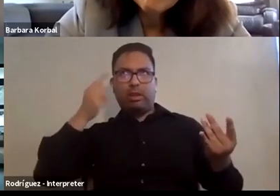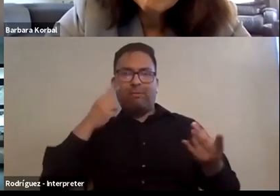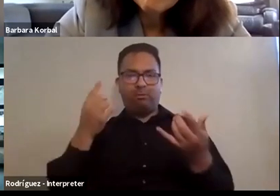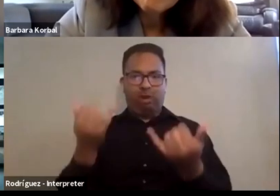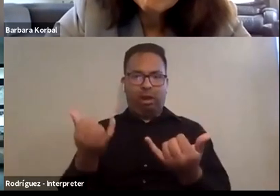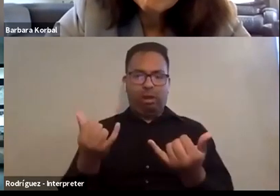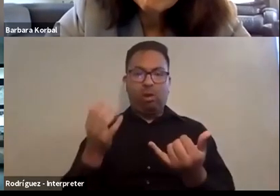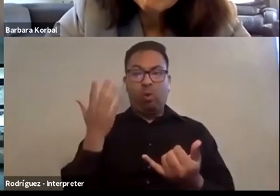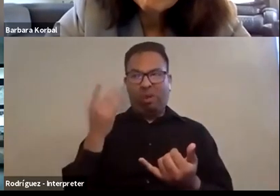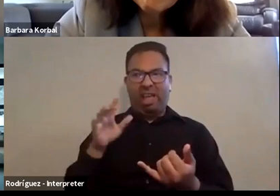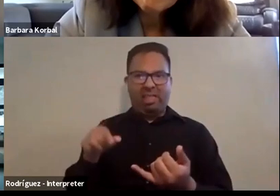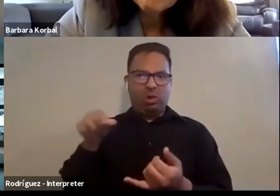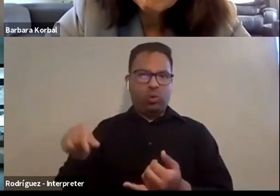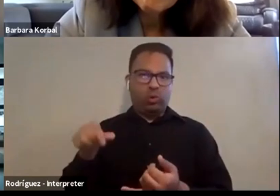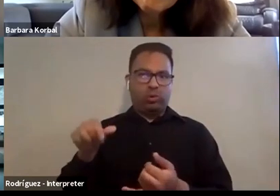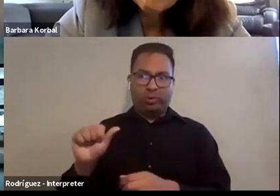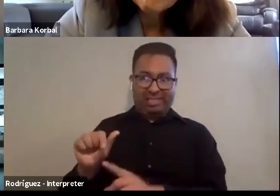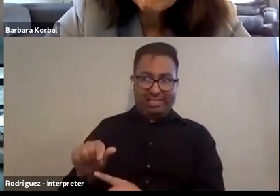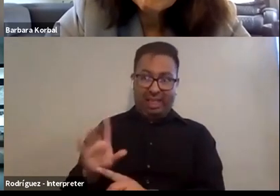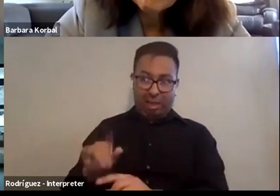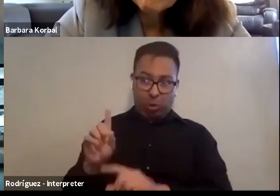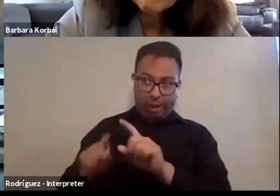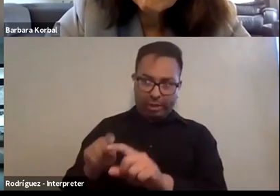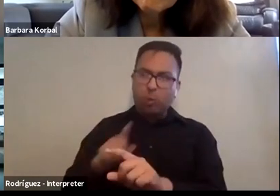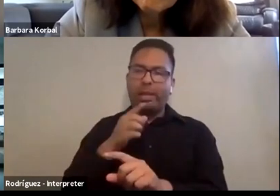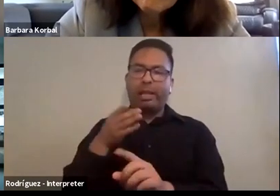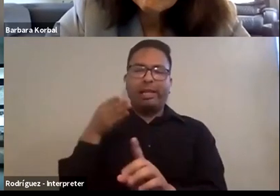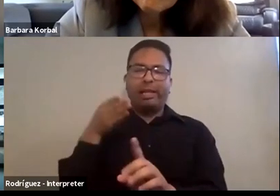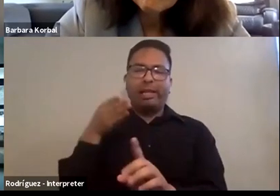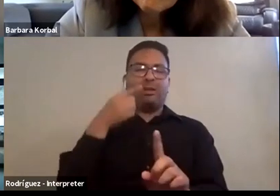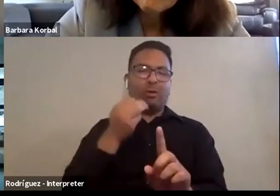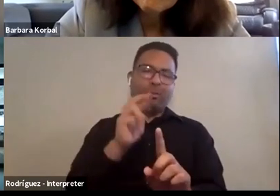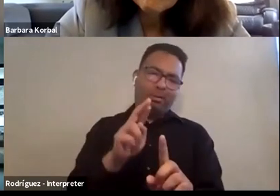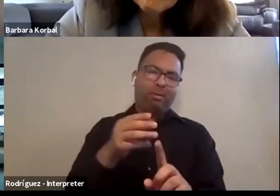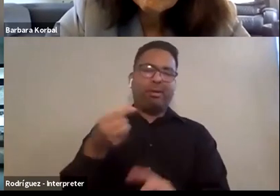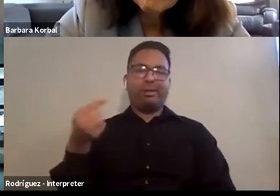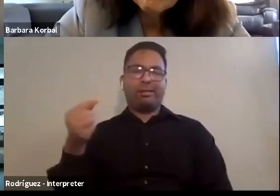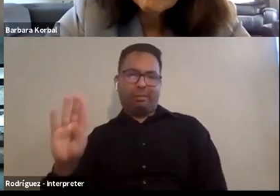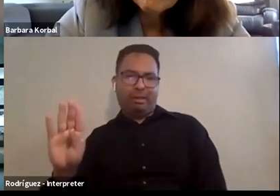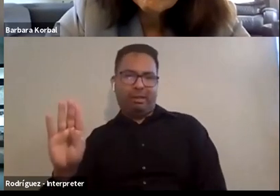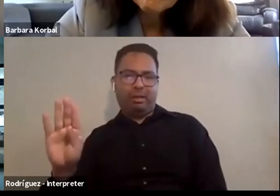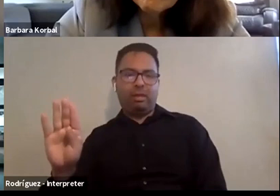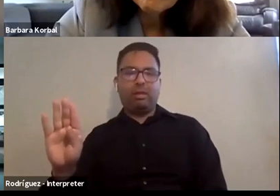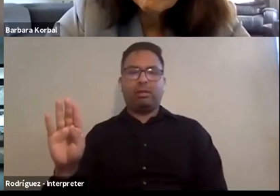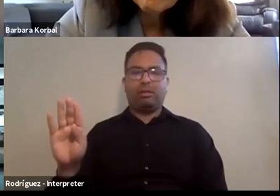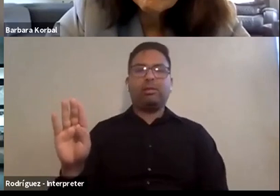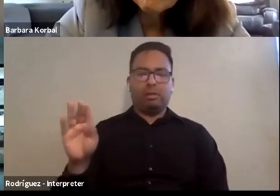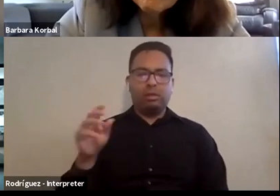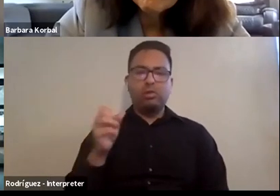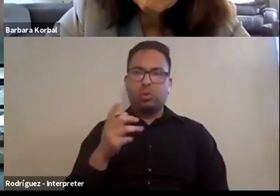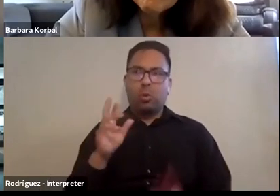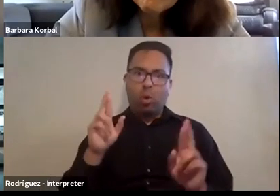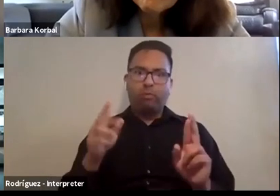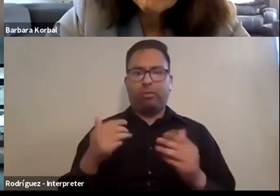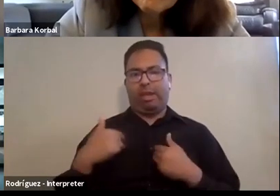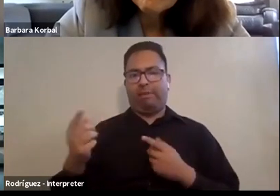questions for our speakers in the afternoon. And we hope to bring you some answers at that point. So